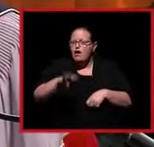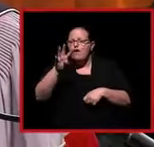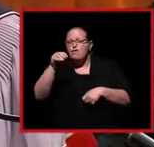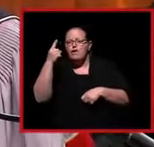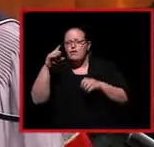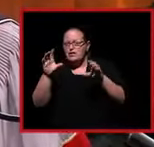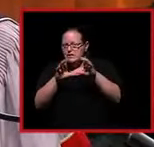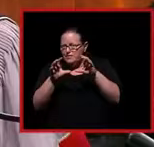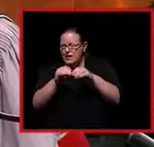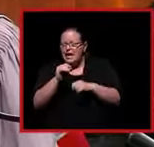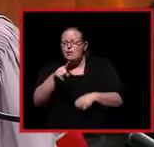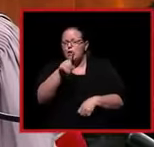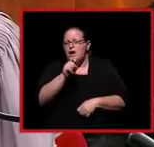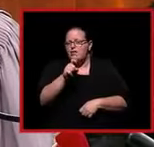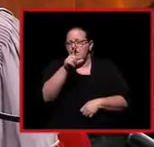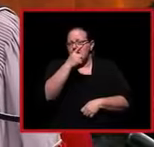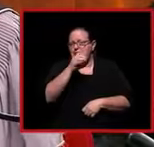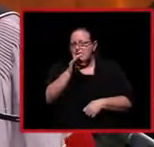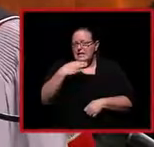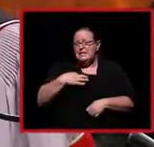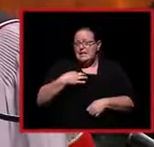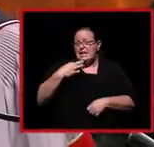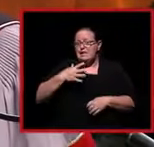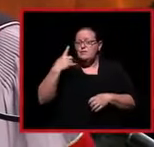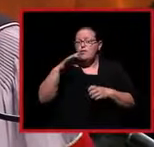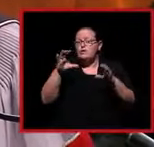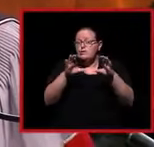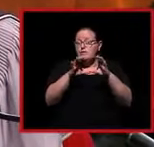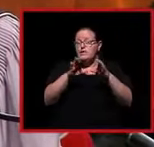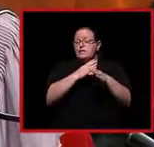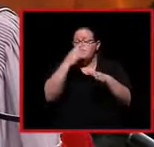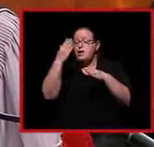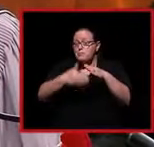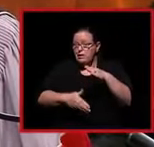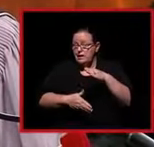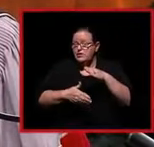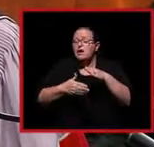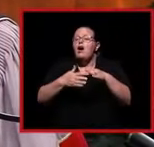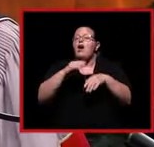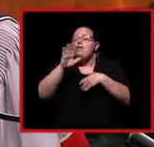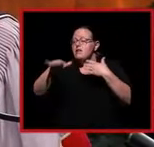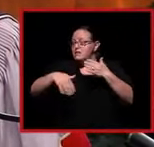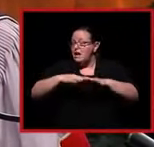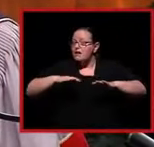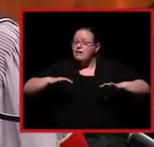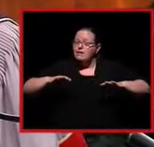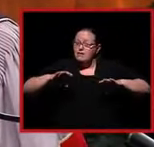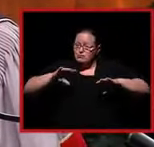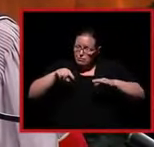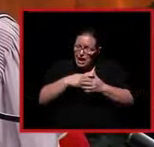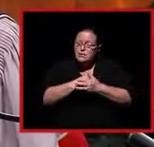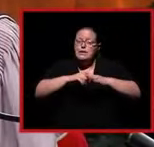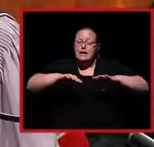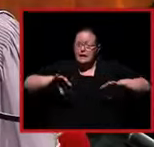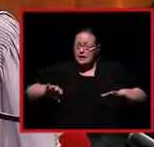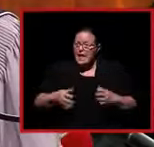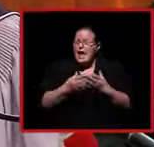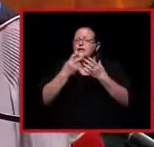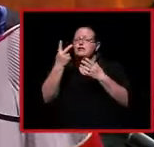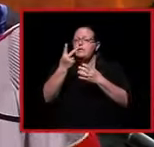certificates, and 119 candidates for certificates of completion. Will the entire graduating class